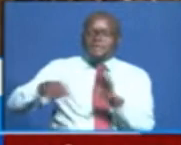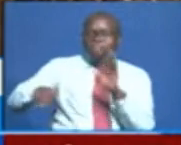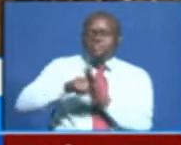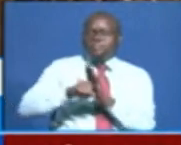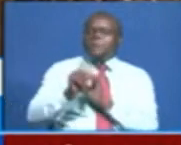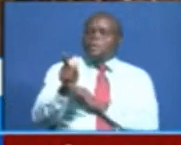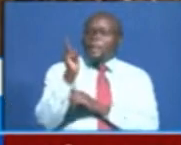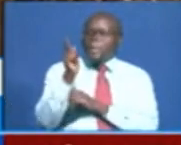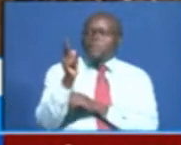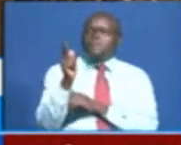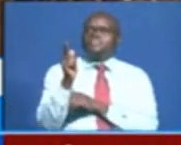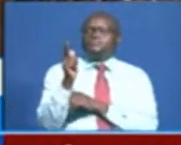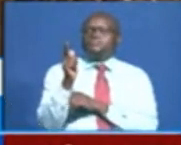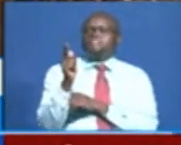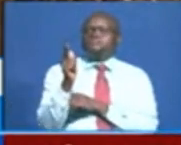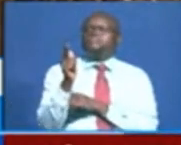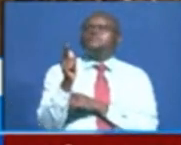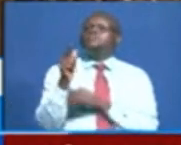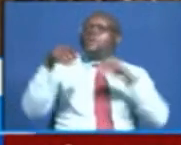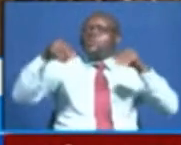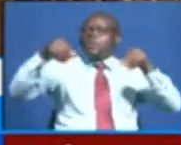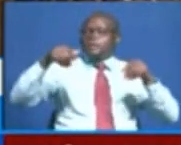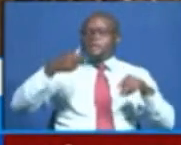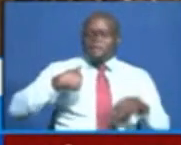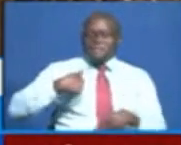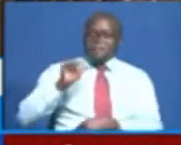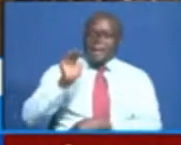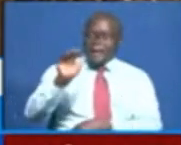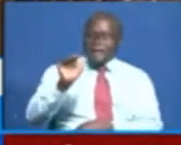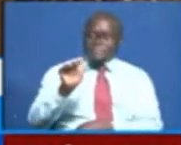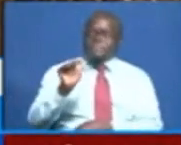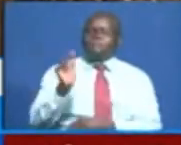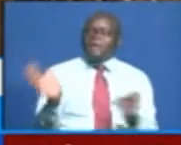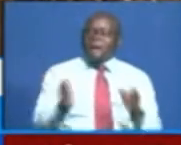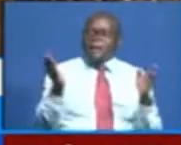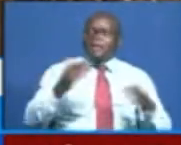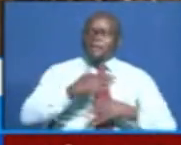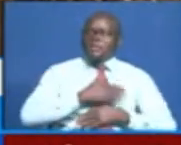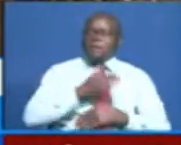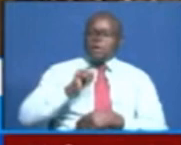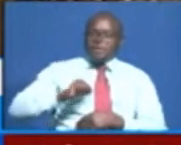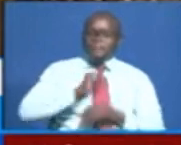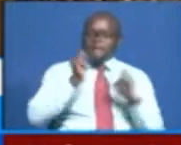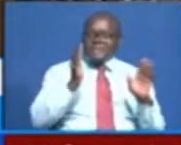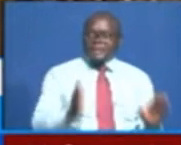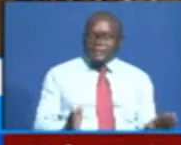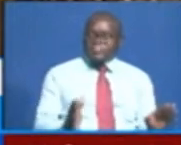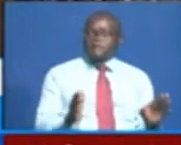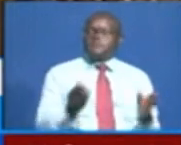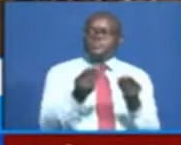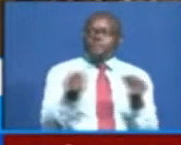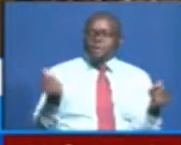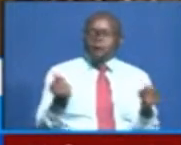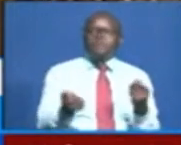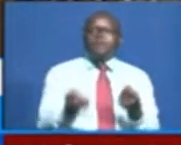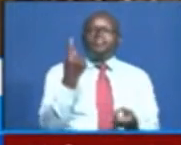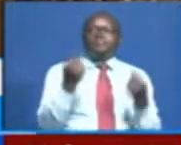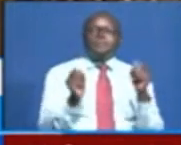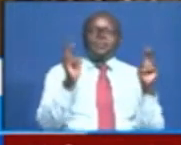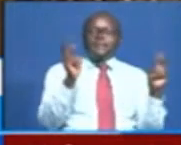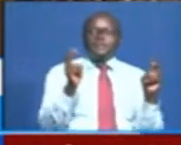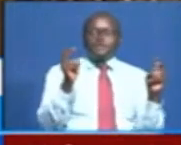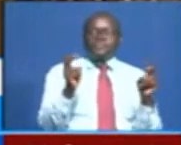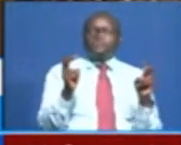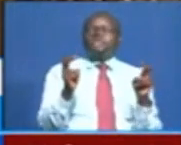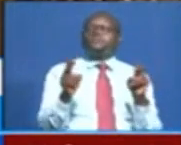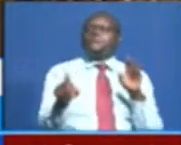legislative outputs. I call upon and encourage honorable senators here to address emerging contentious